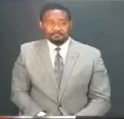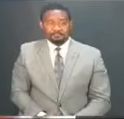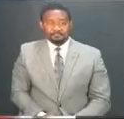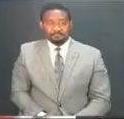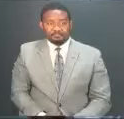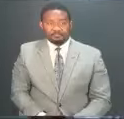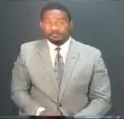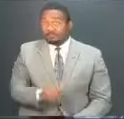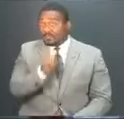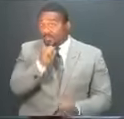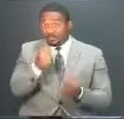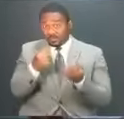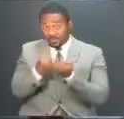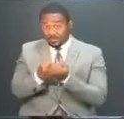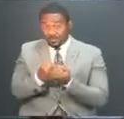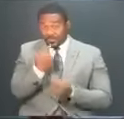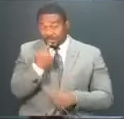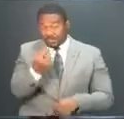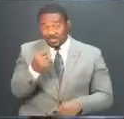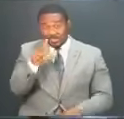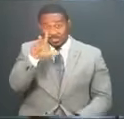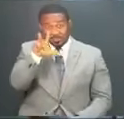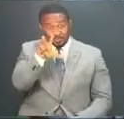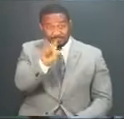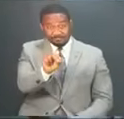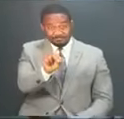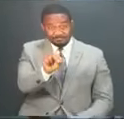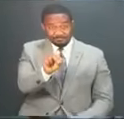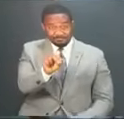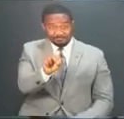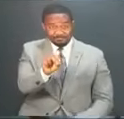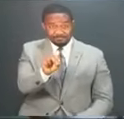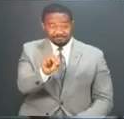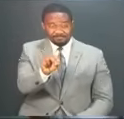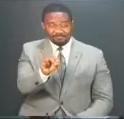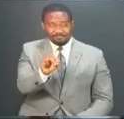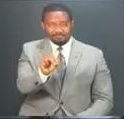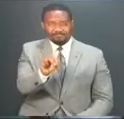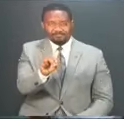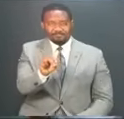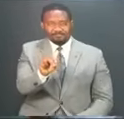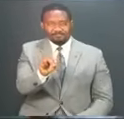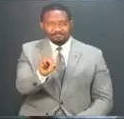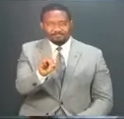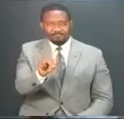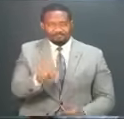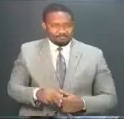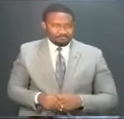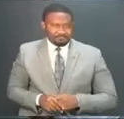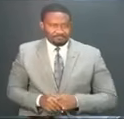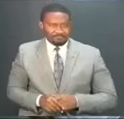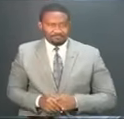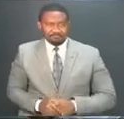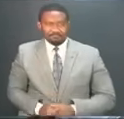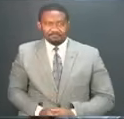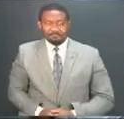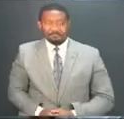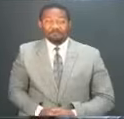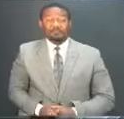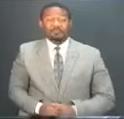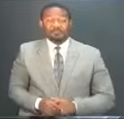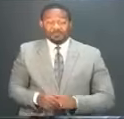Those against, say no. Yes, for him. Honorable members, the